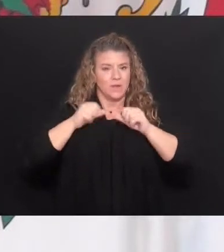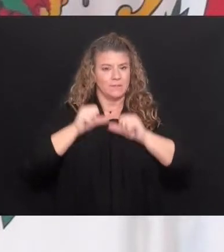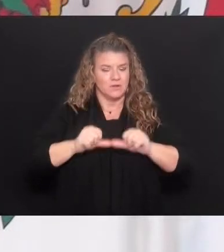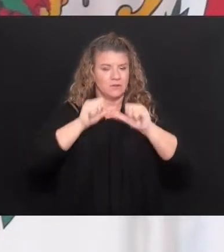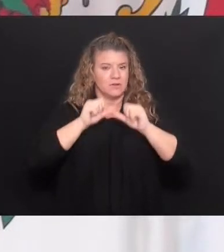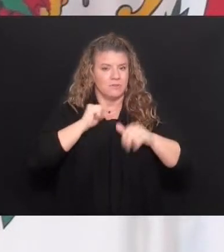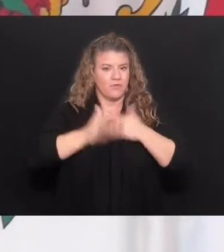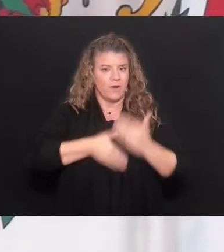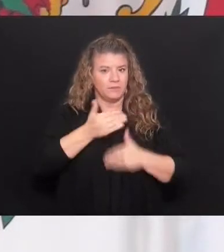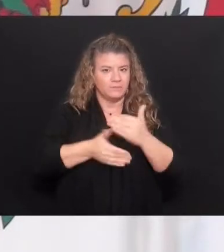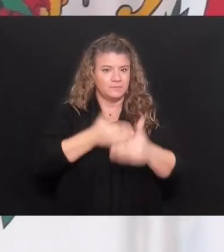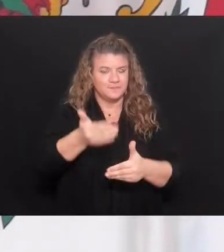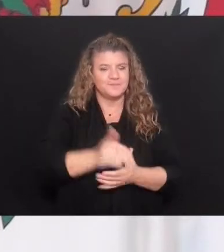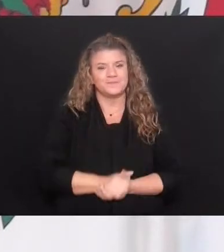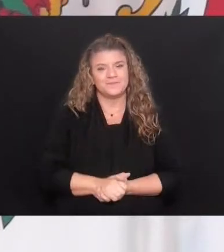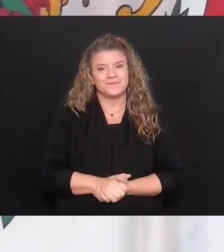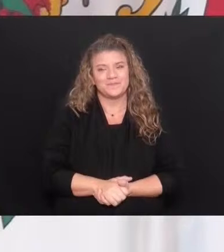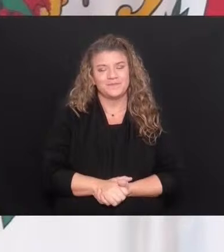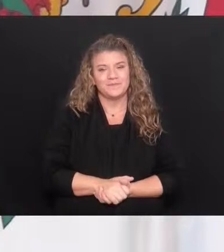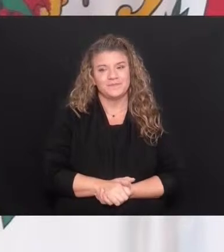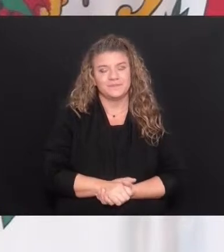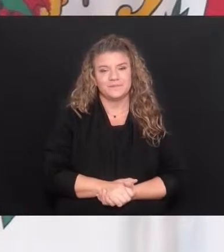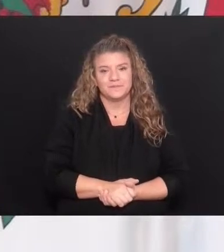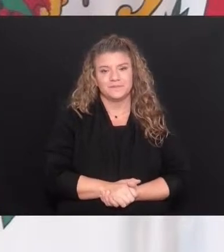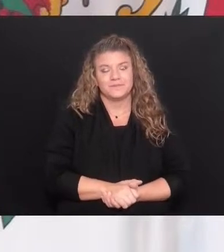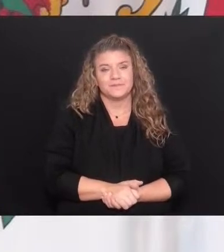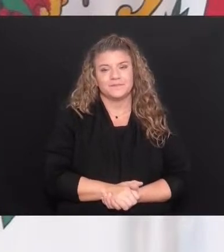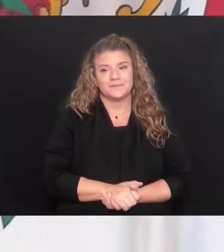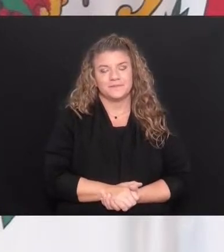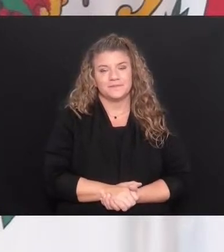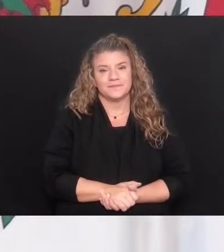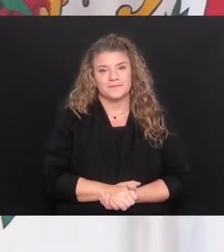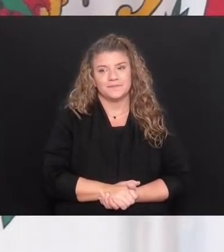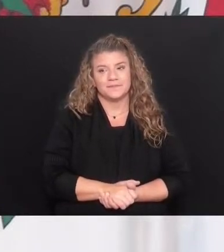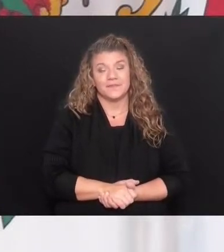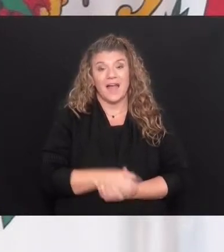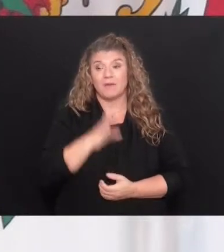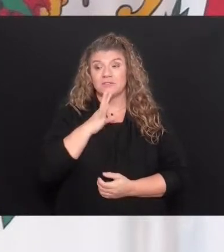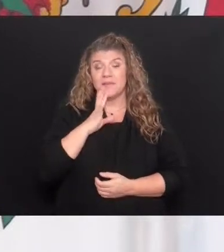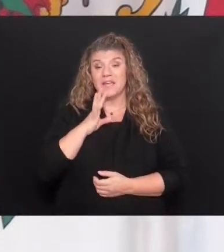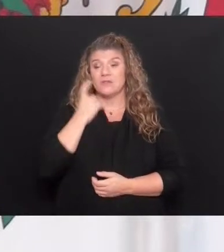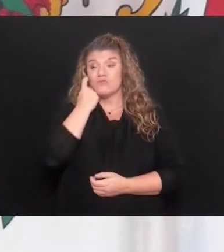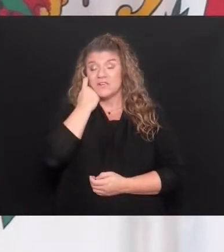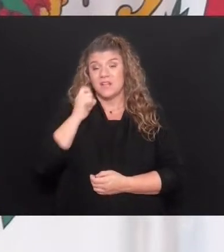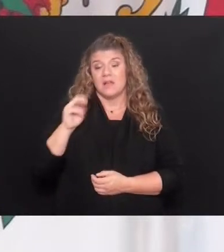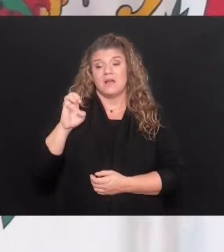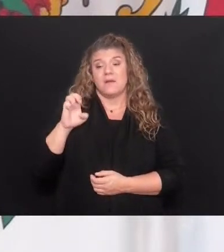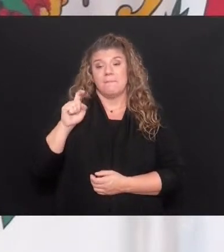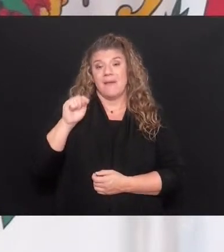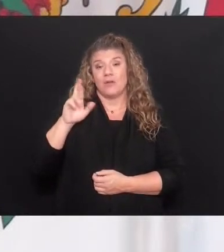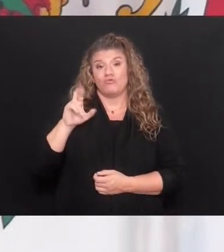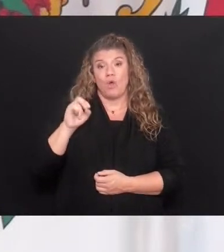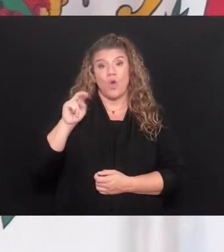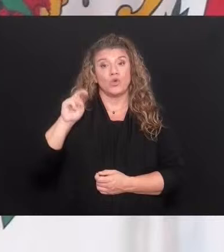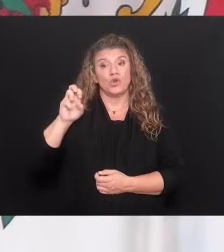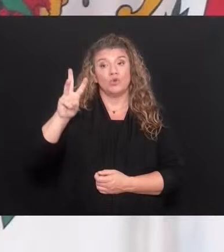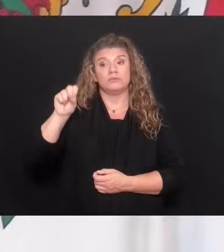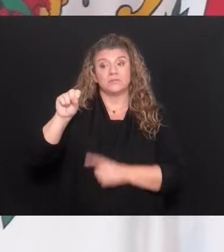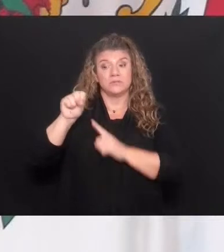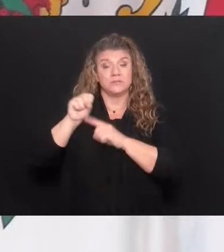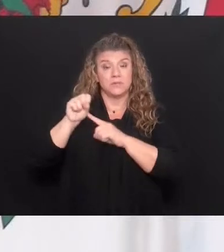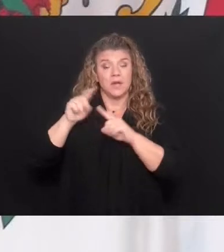You know, I said earlier, you know, I was speaking with Metro News, but in looking at